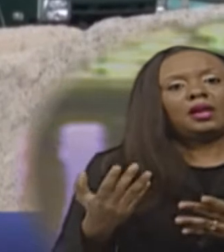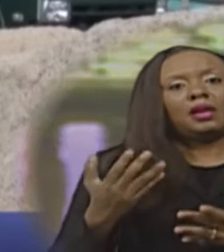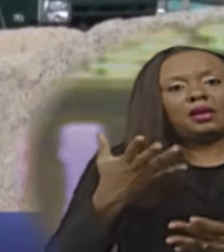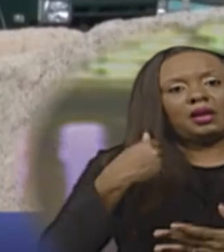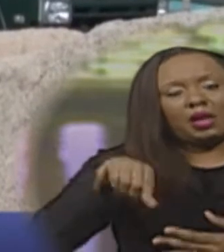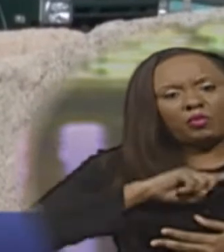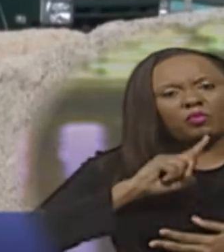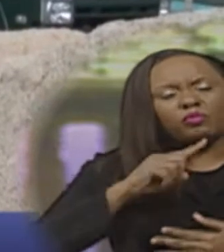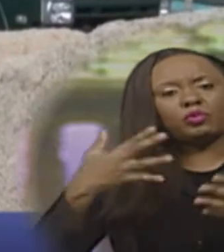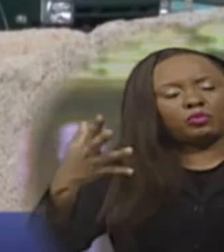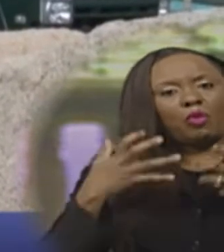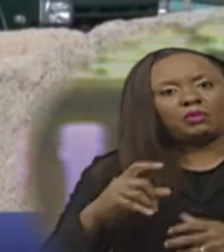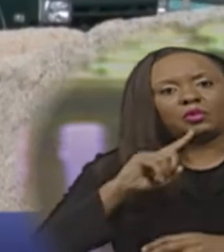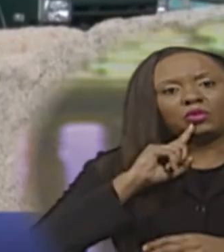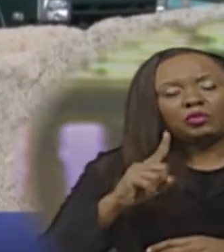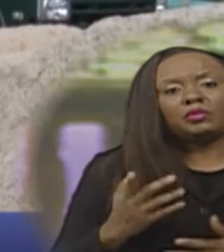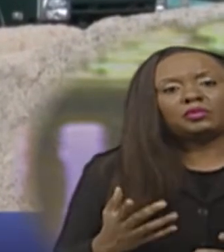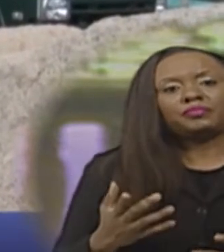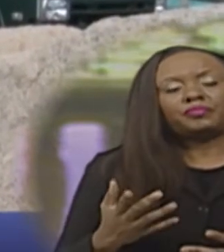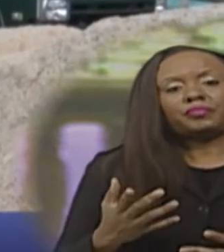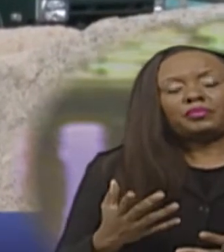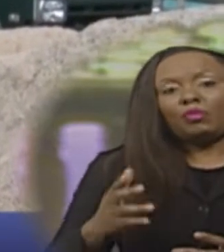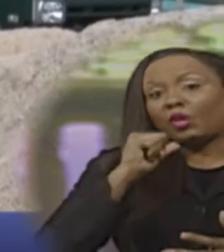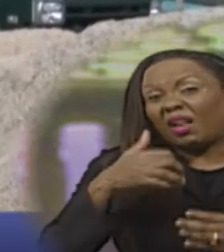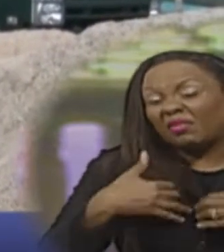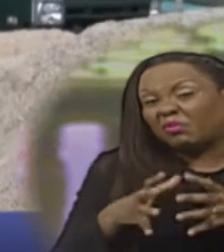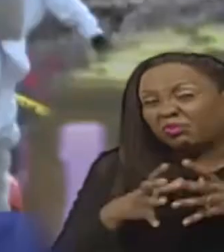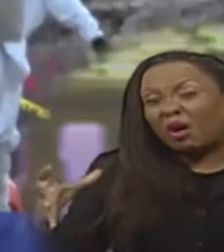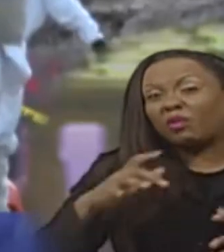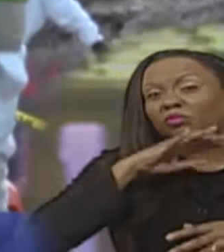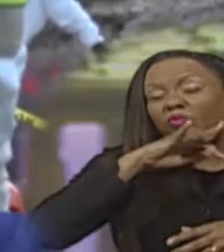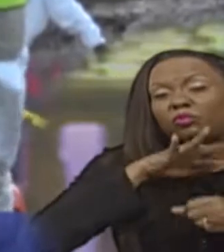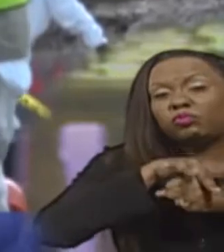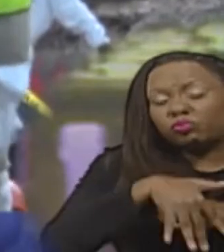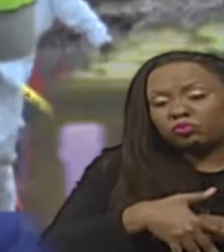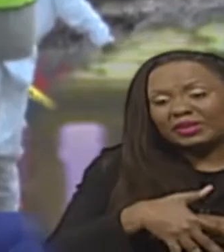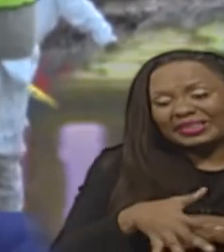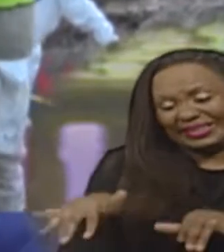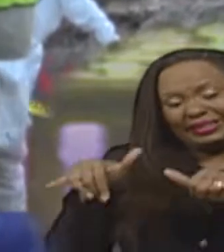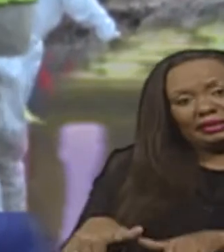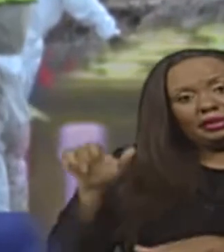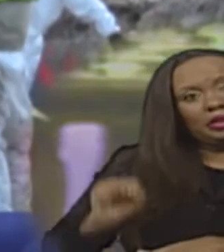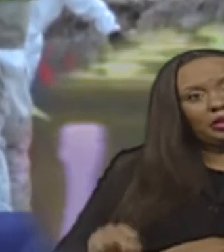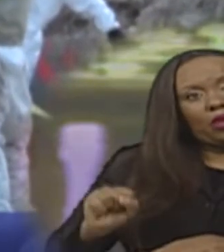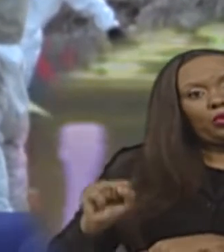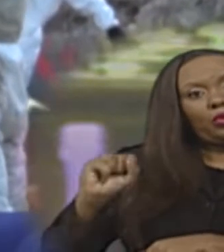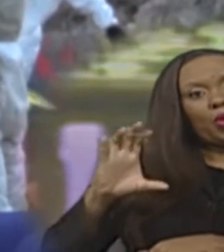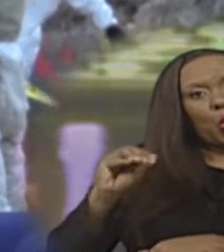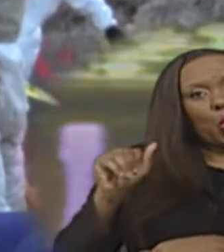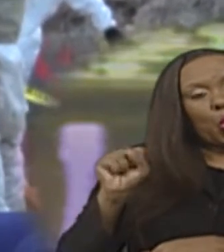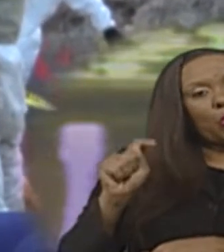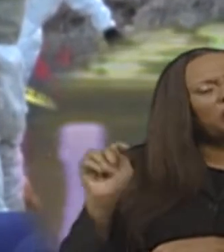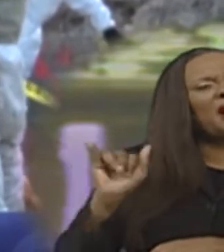provide relief so that we would not have the degree of sewage flowing through those lines. The Bridgetown treatment plant, as you know, has its